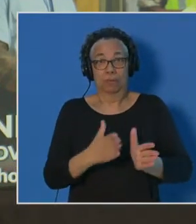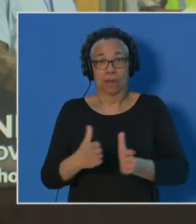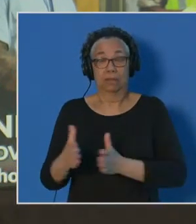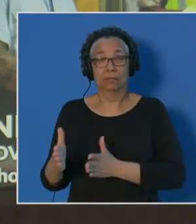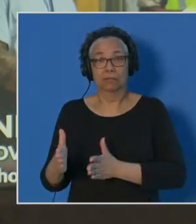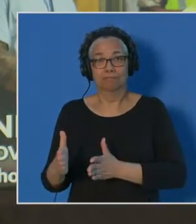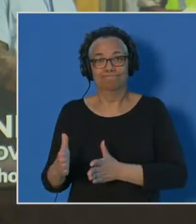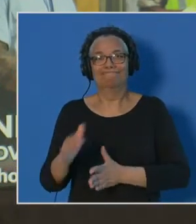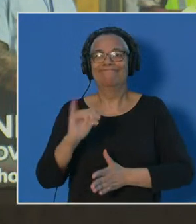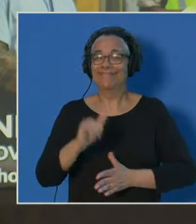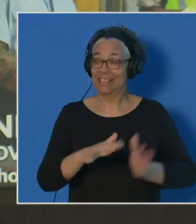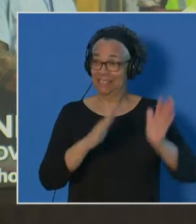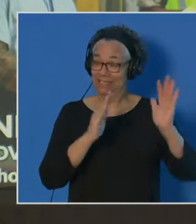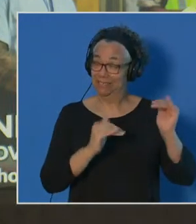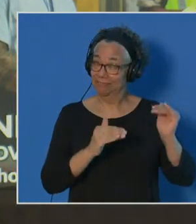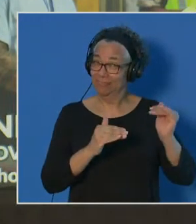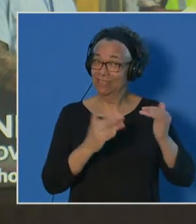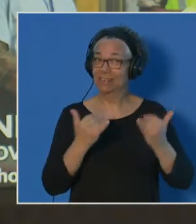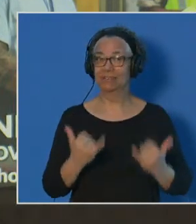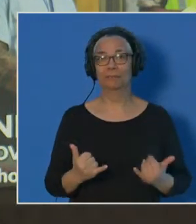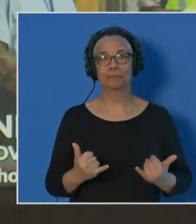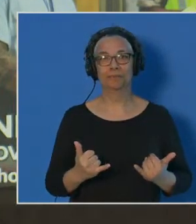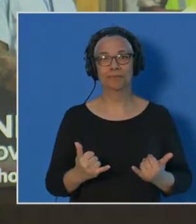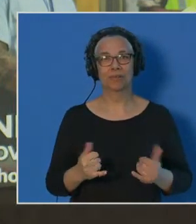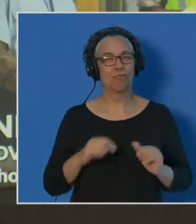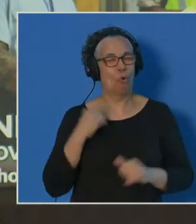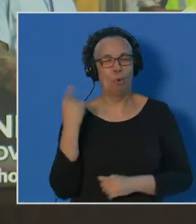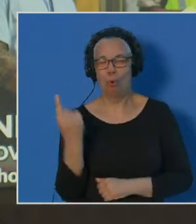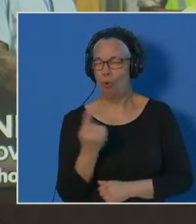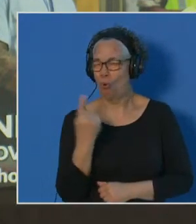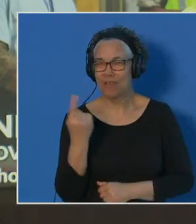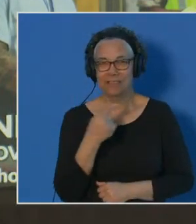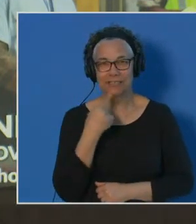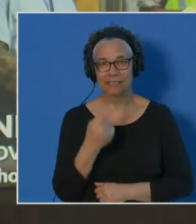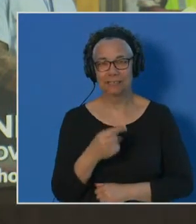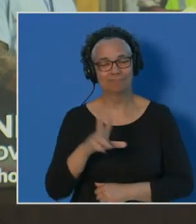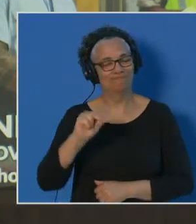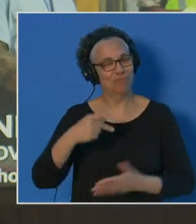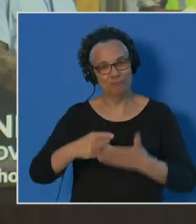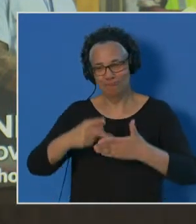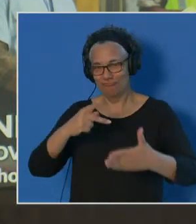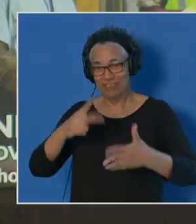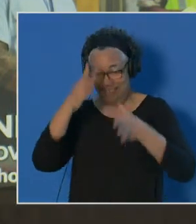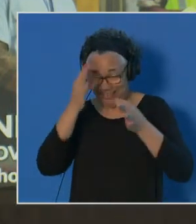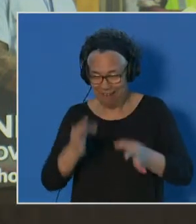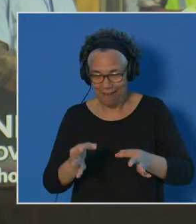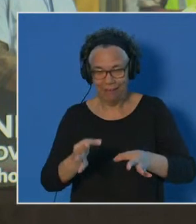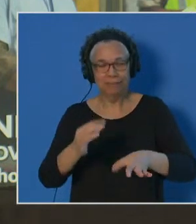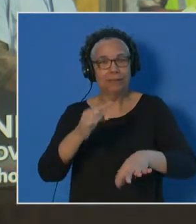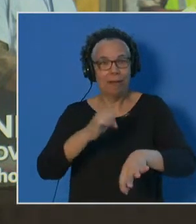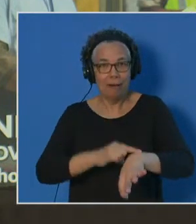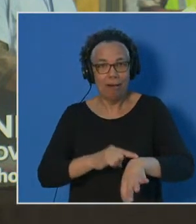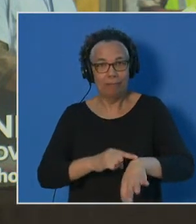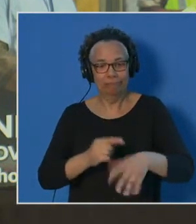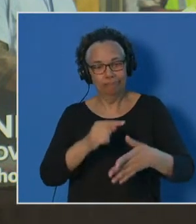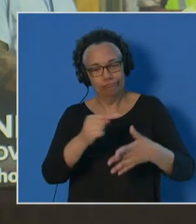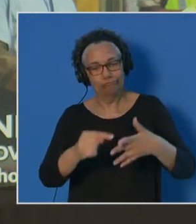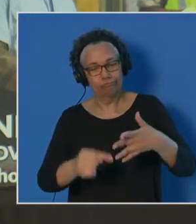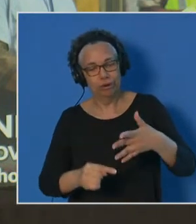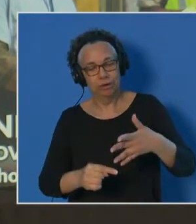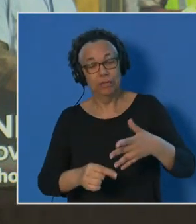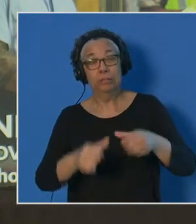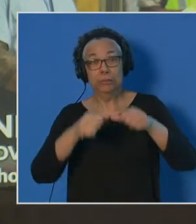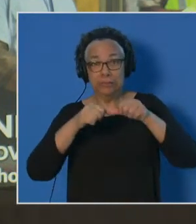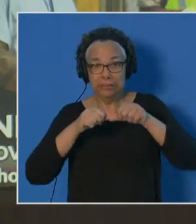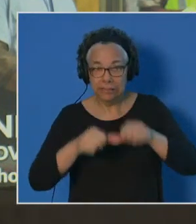our intention at this time. We have always said that there is no predetermined time for phases, and we've held fast to the fact that